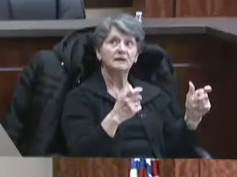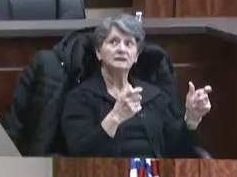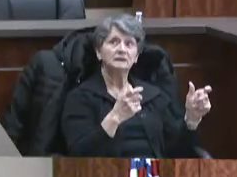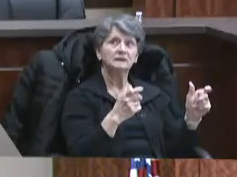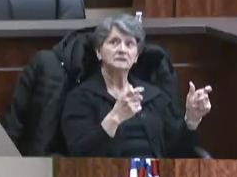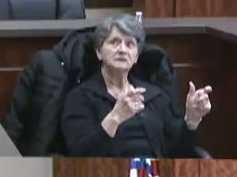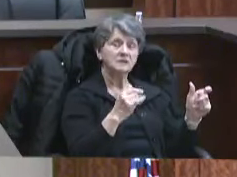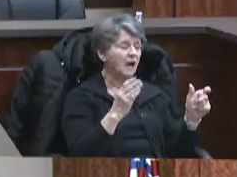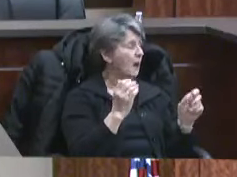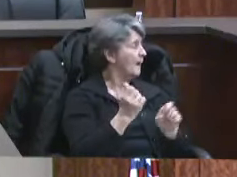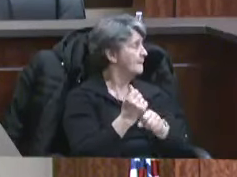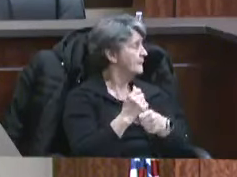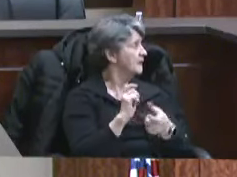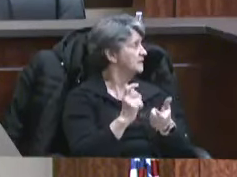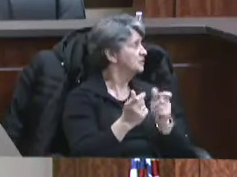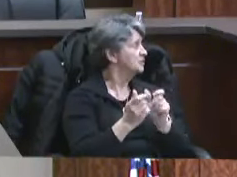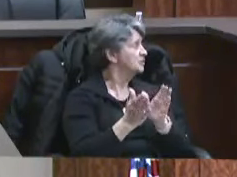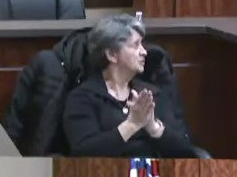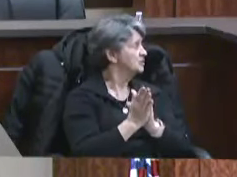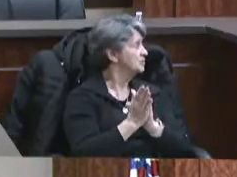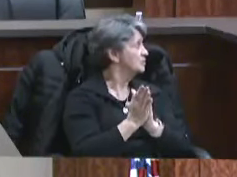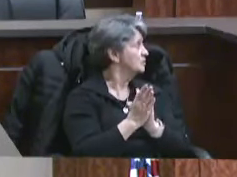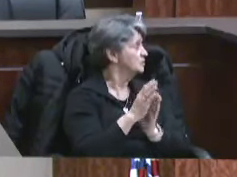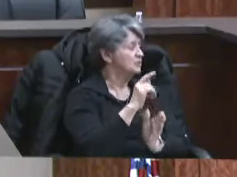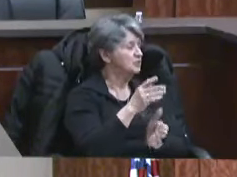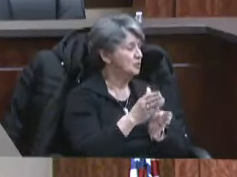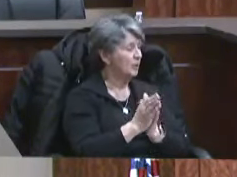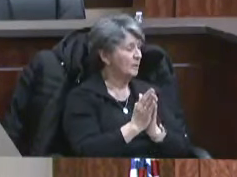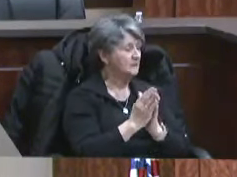so I want to put that on the record. Thank you, Mayor.